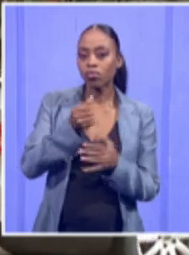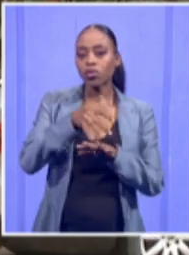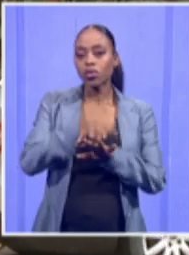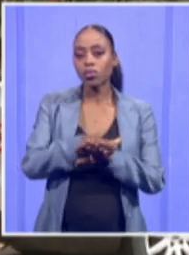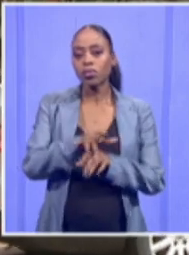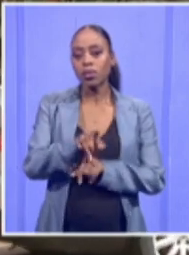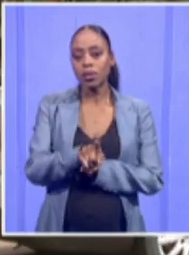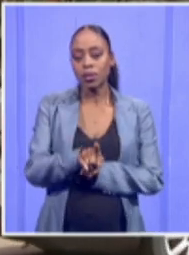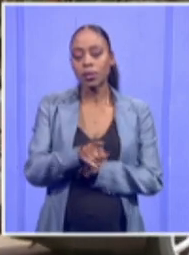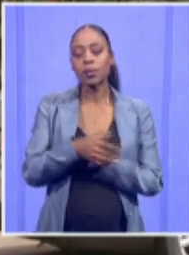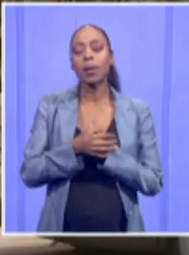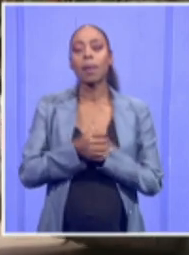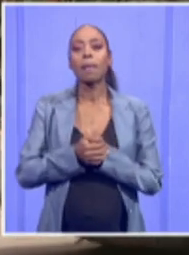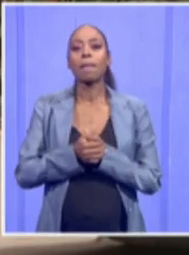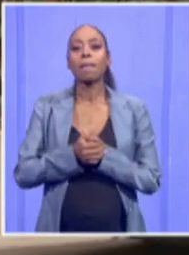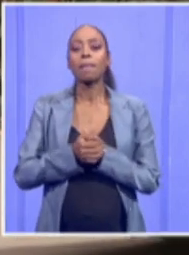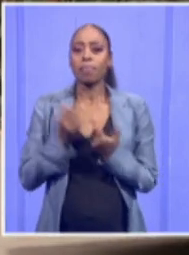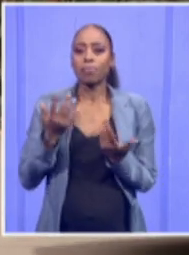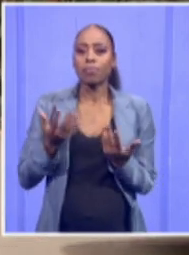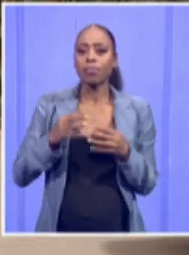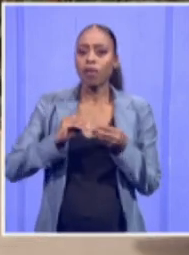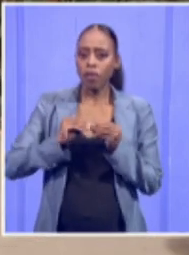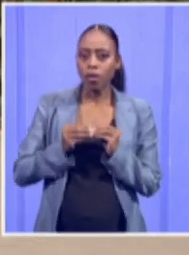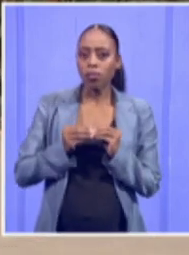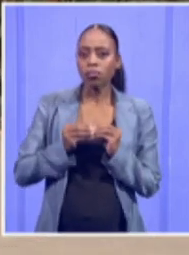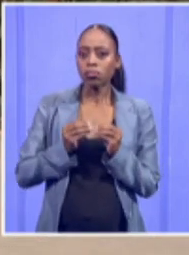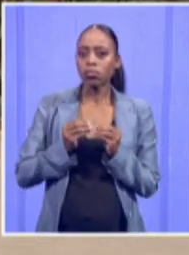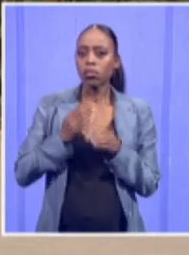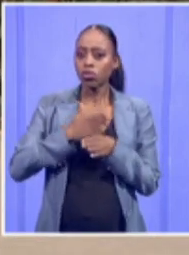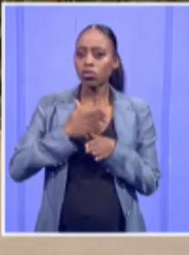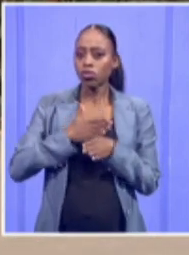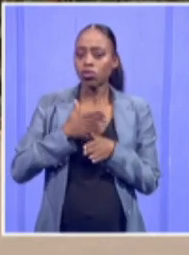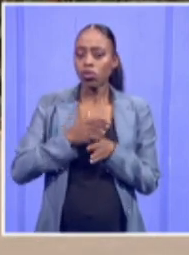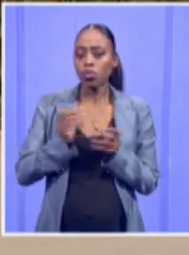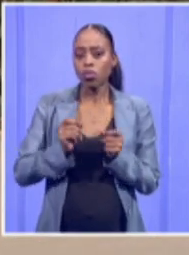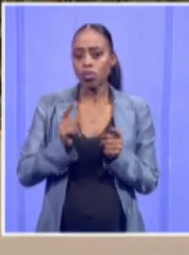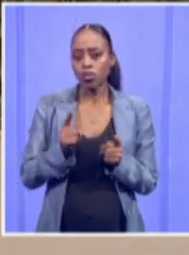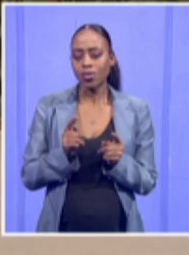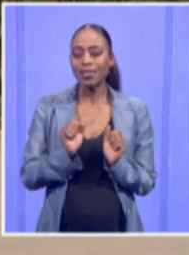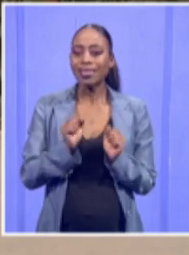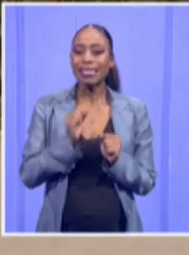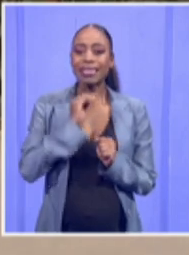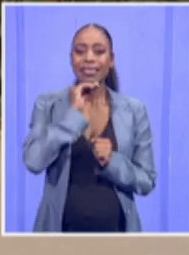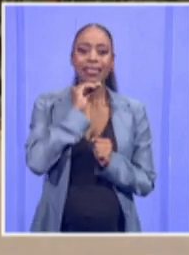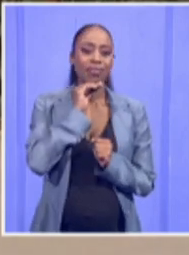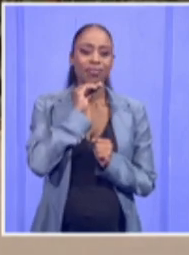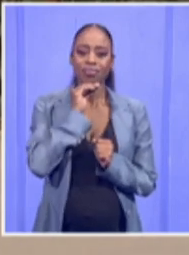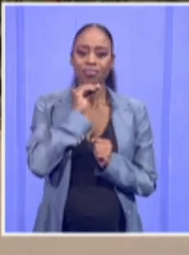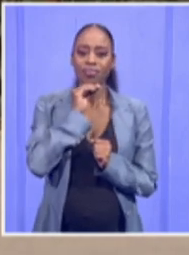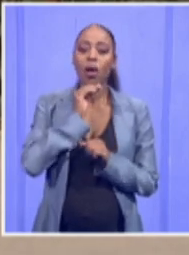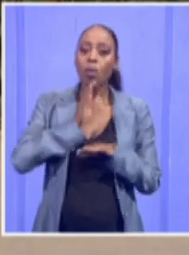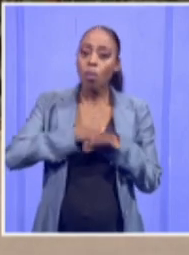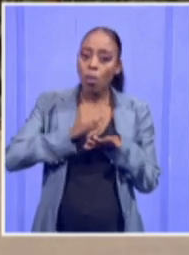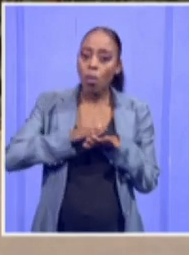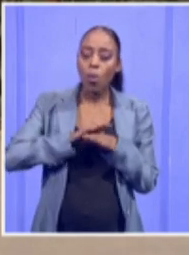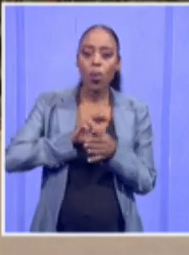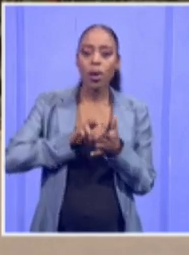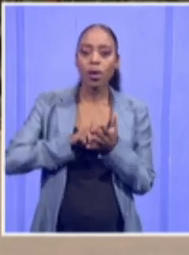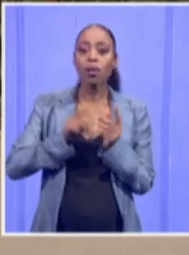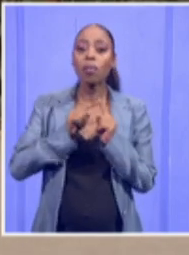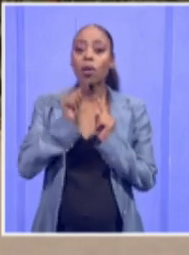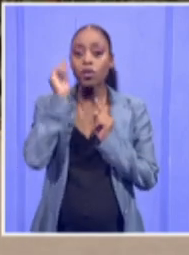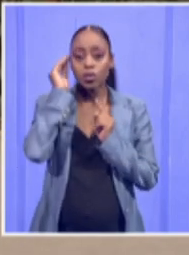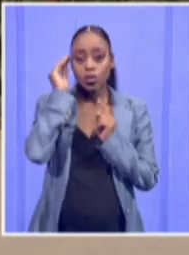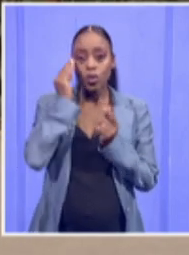those investments, have created quite a number of jobs within the province. Of course, it's not enough. We need more investment, but as you know,